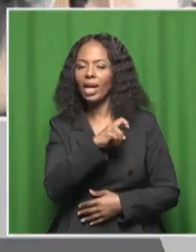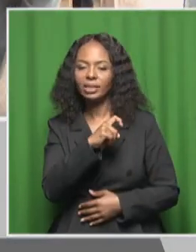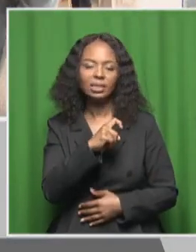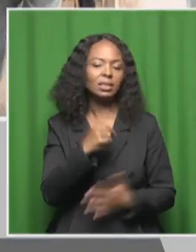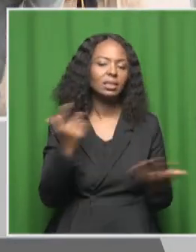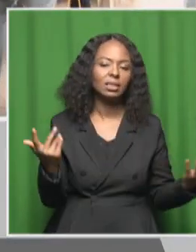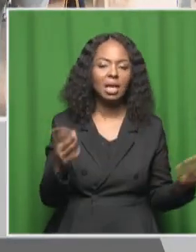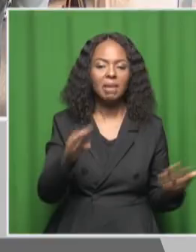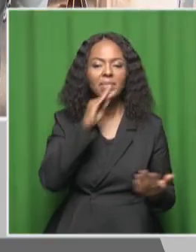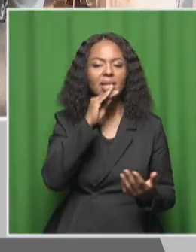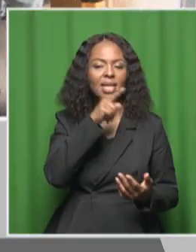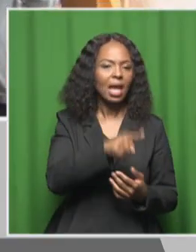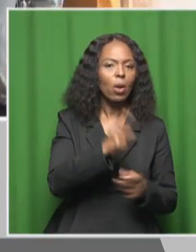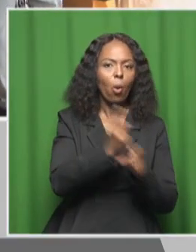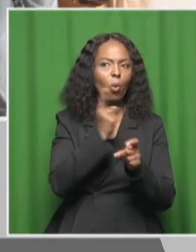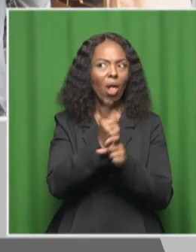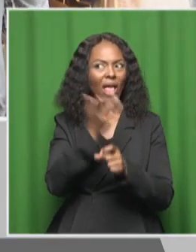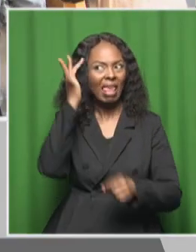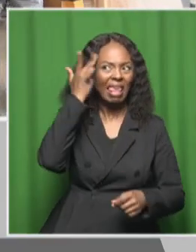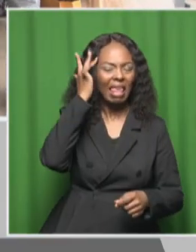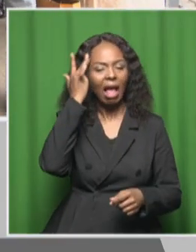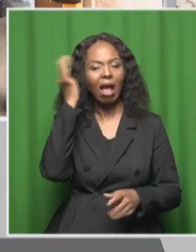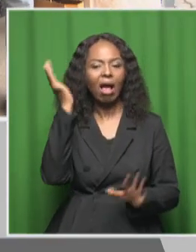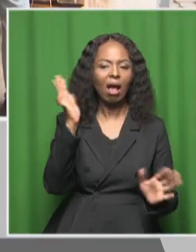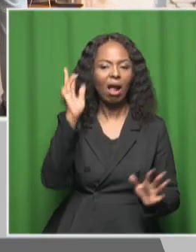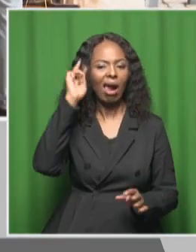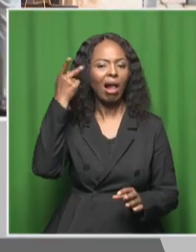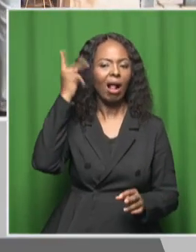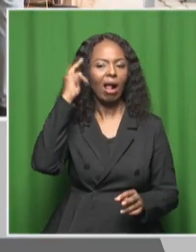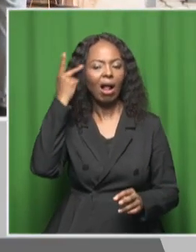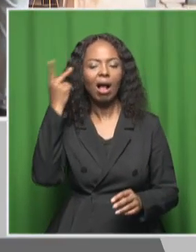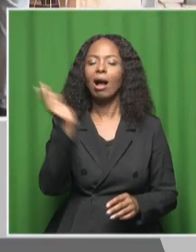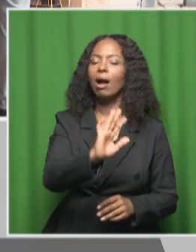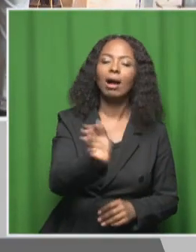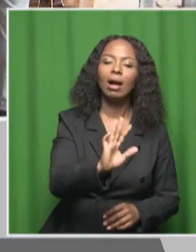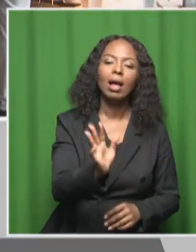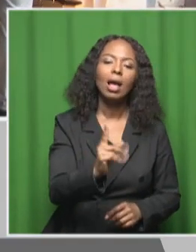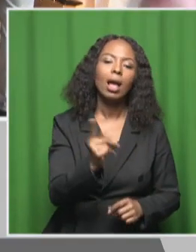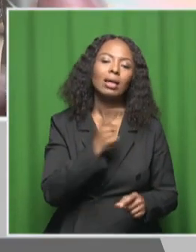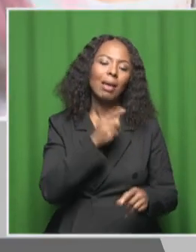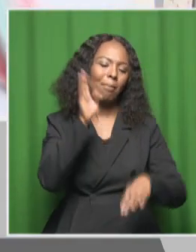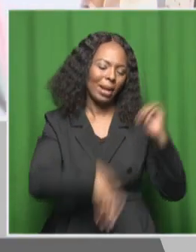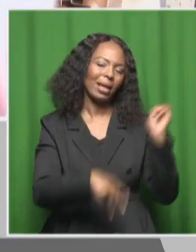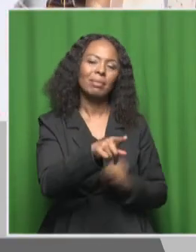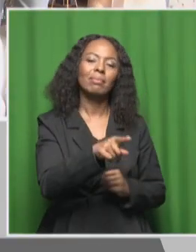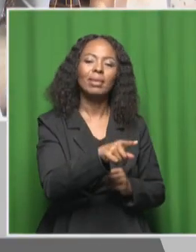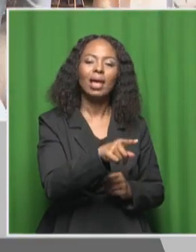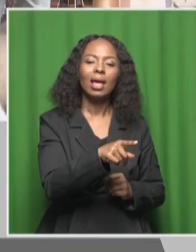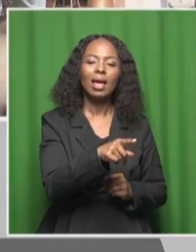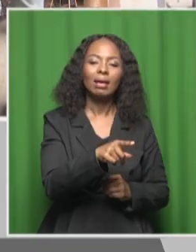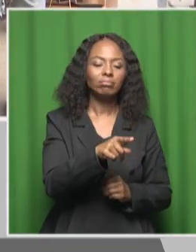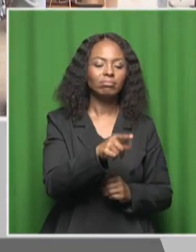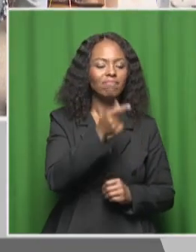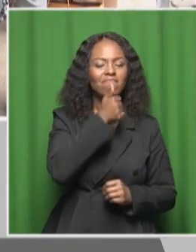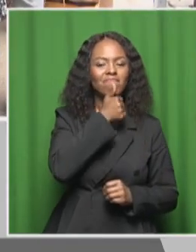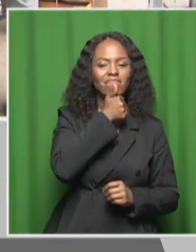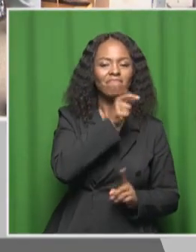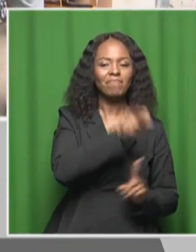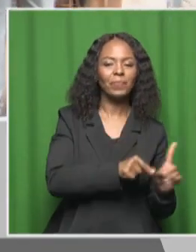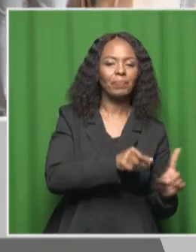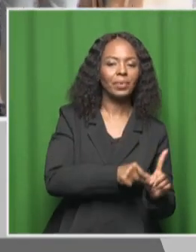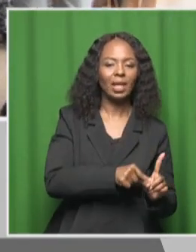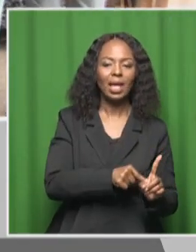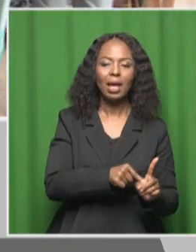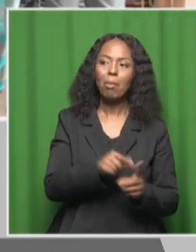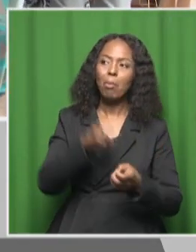very opportunistic to blame the weaknesses or the failings in the SOCs to the late